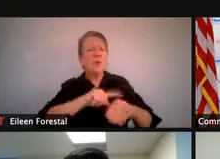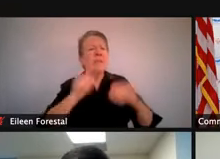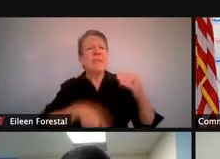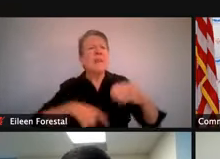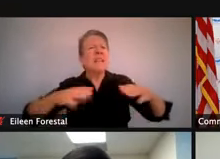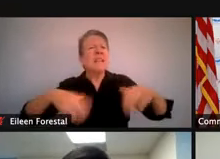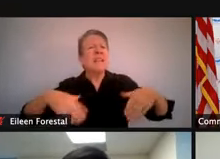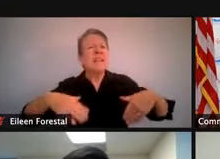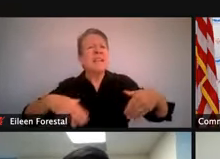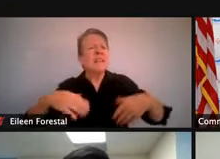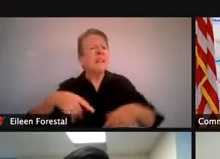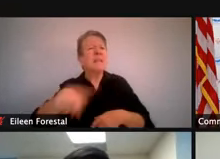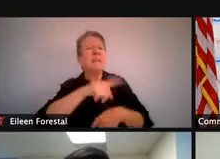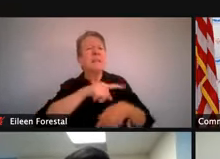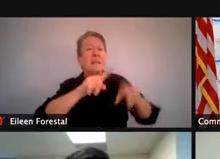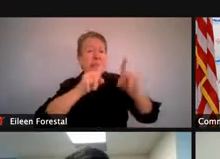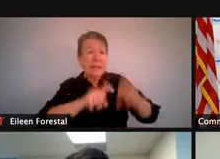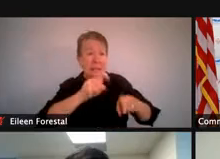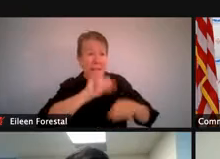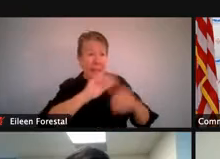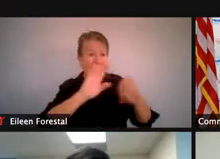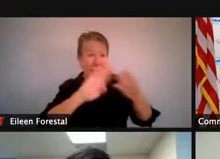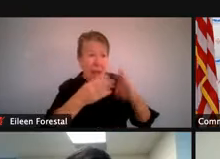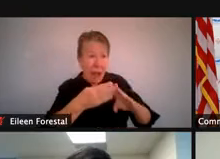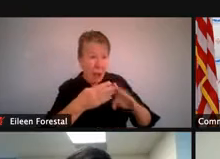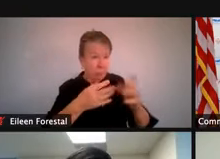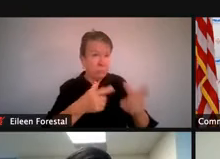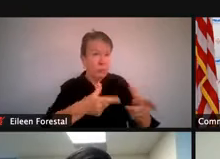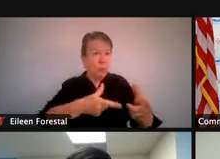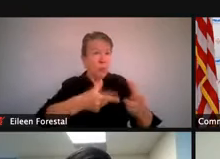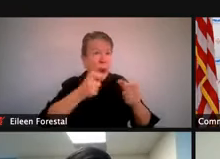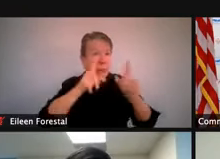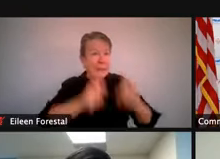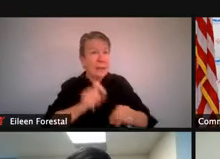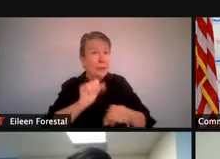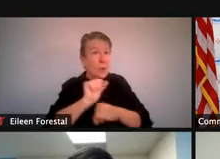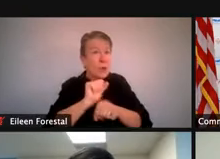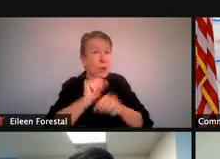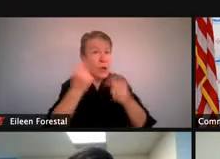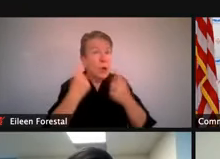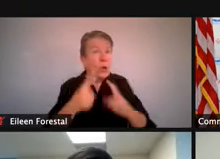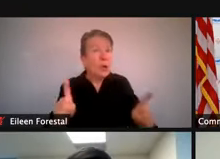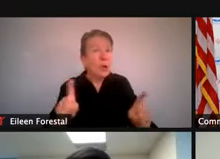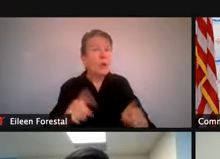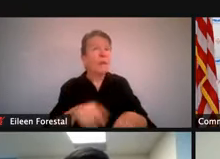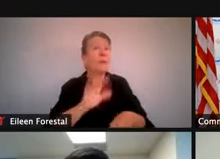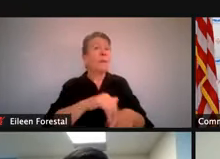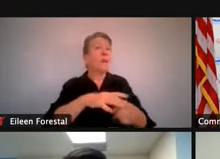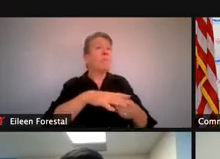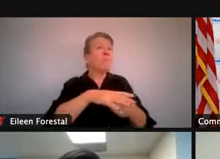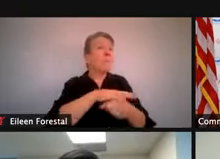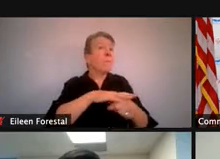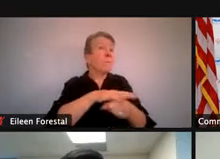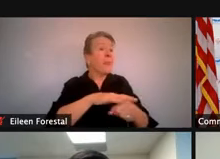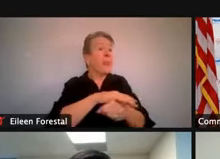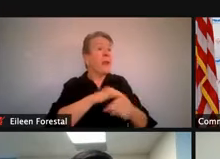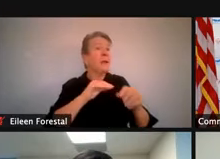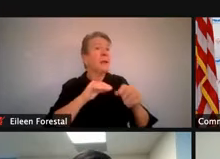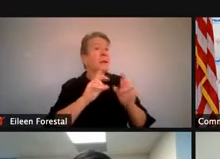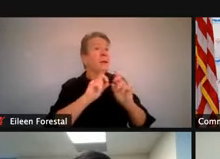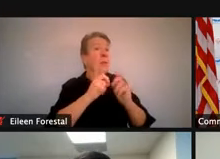many were positive for both? What advice is the state health department giving families in nursing homes about taking loved ones out of the nursing home for the